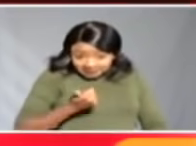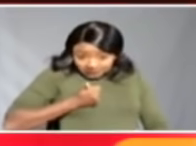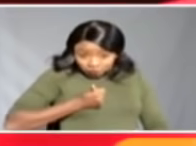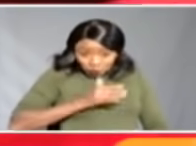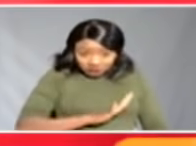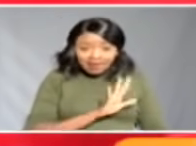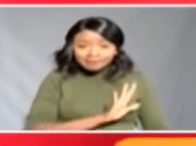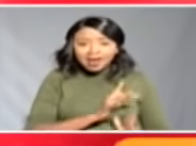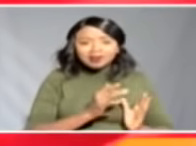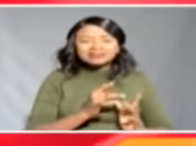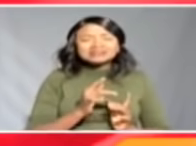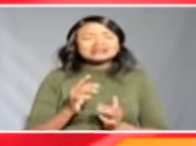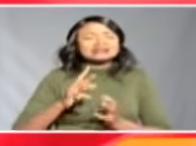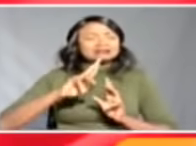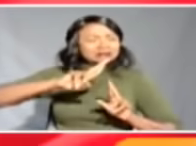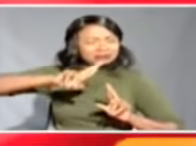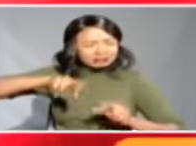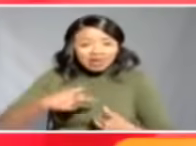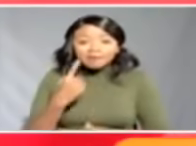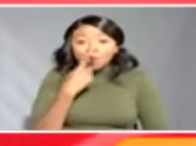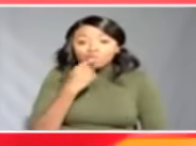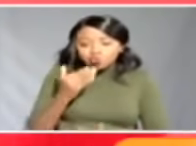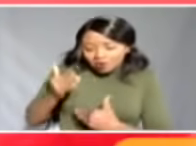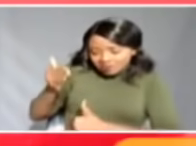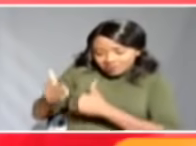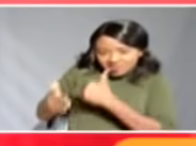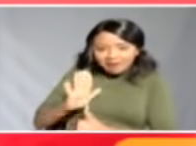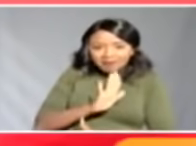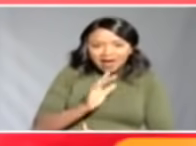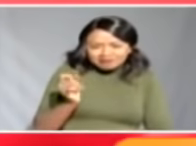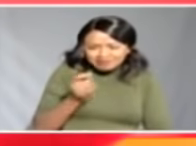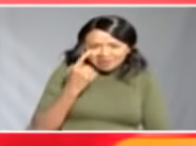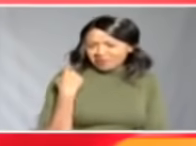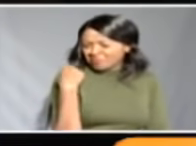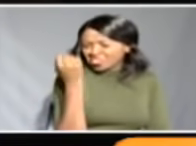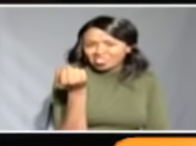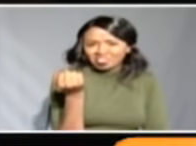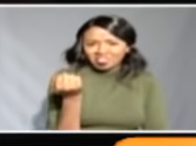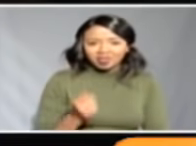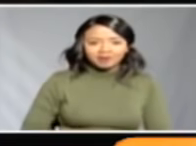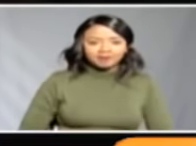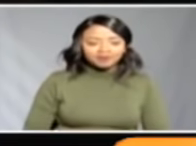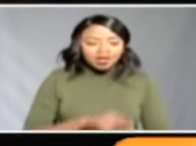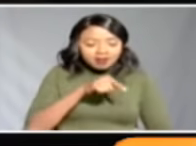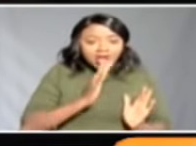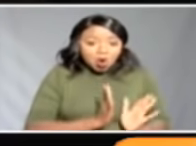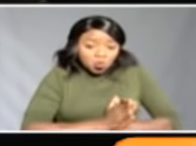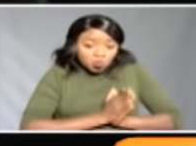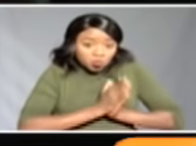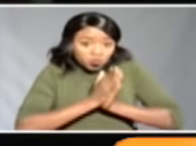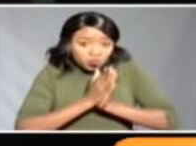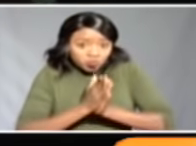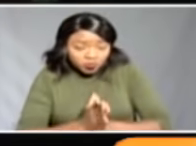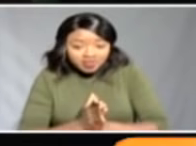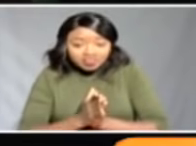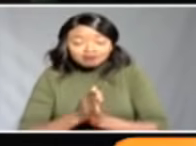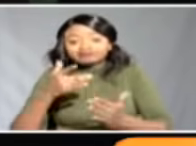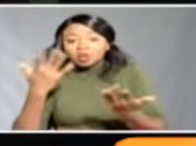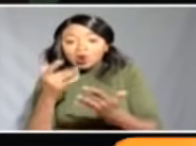was allegedly defiled by her next door neighbor a few months ago. Tunaenda clinic yako yake ya